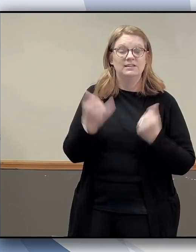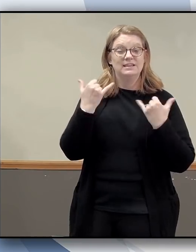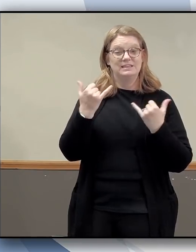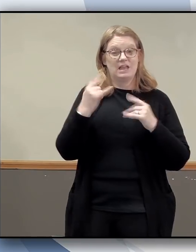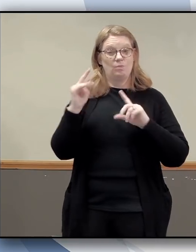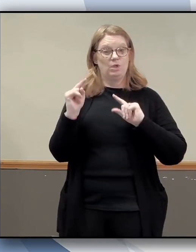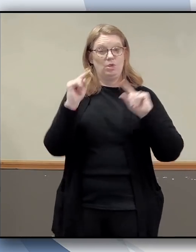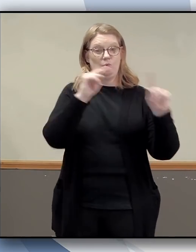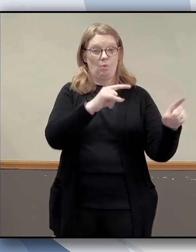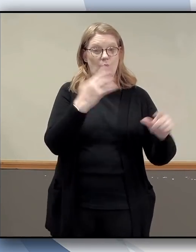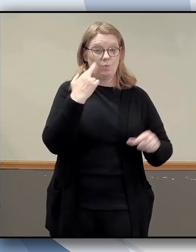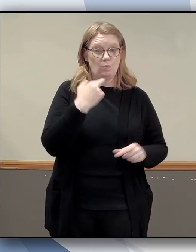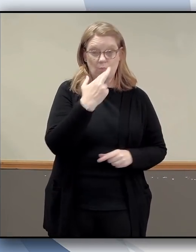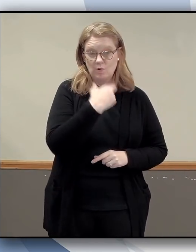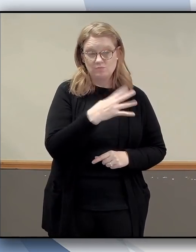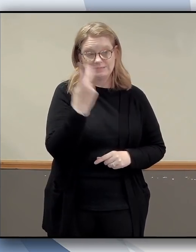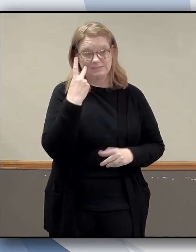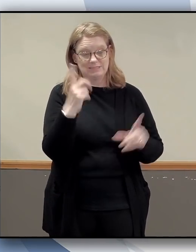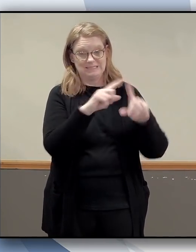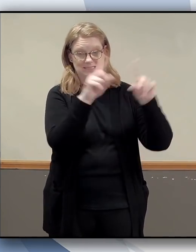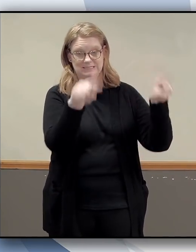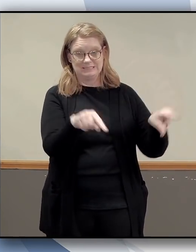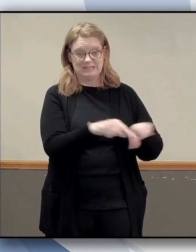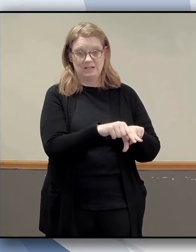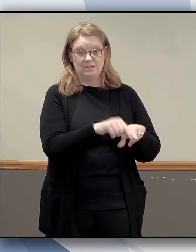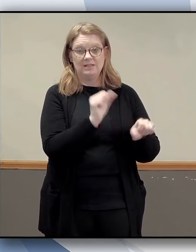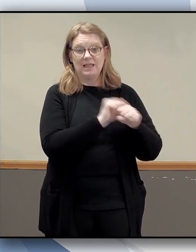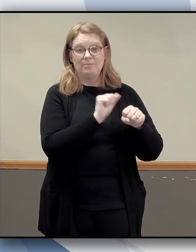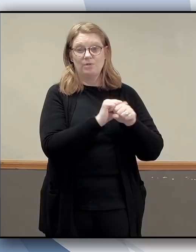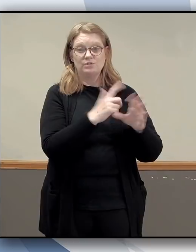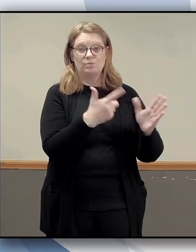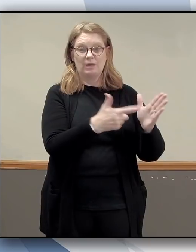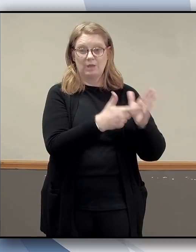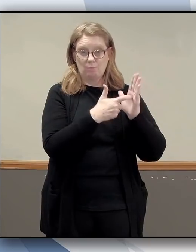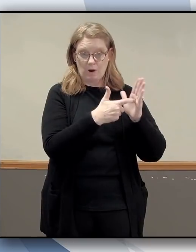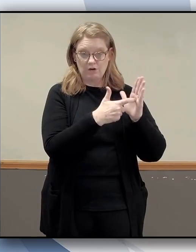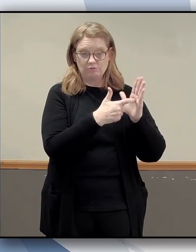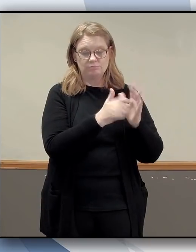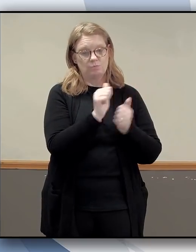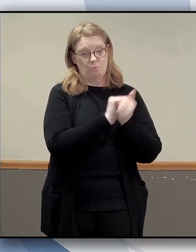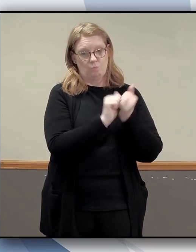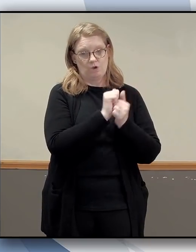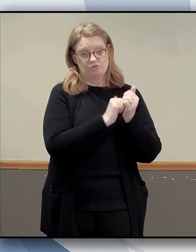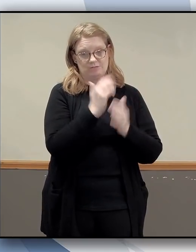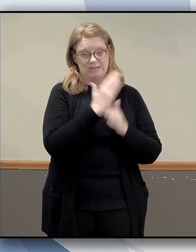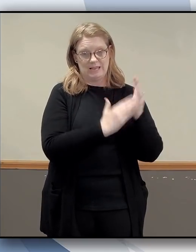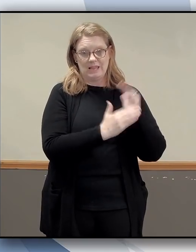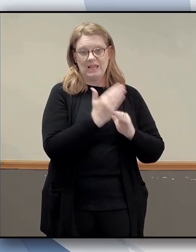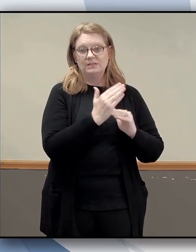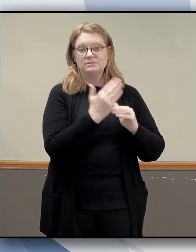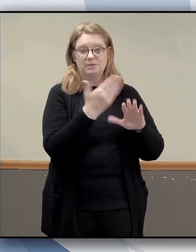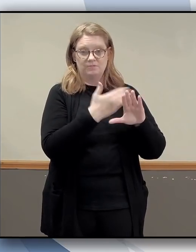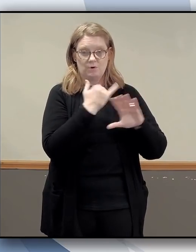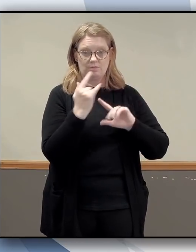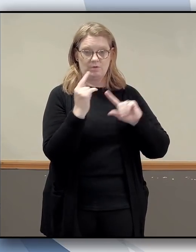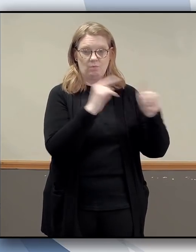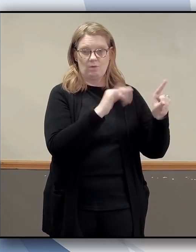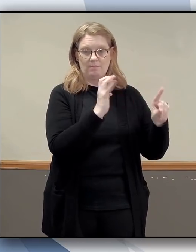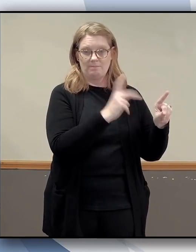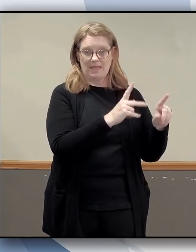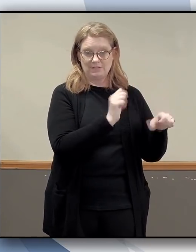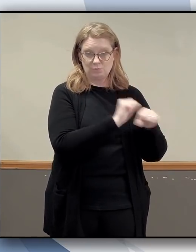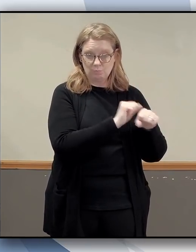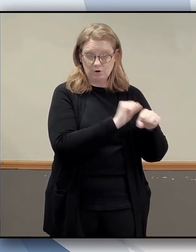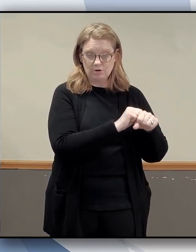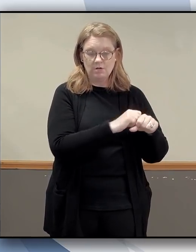restaurant, sees a sign that says employees are required to wash their hands before they return to work. We see those signs.